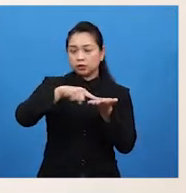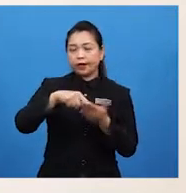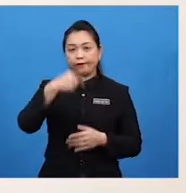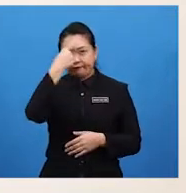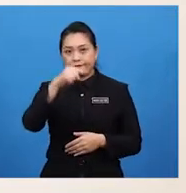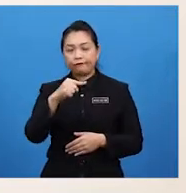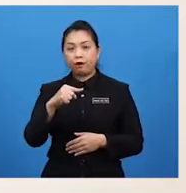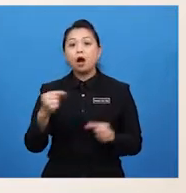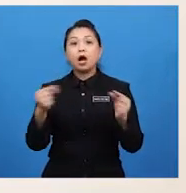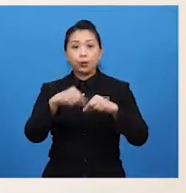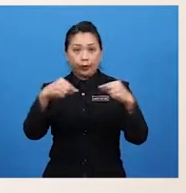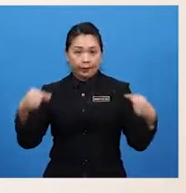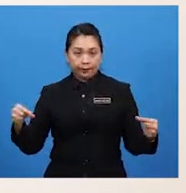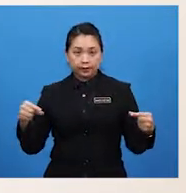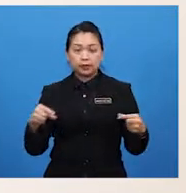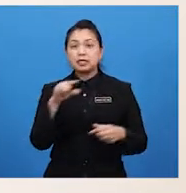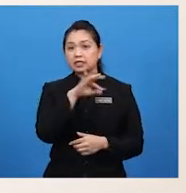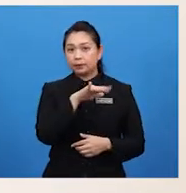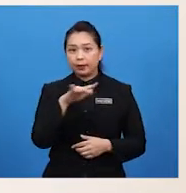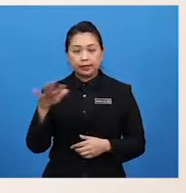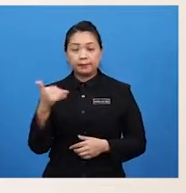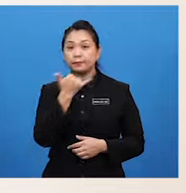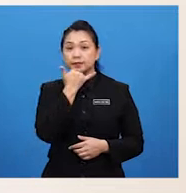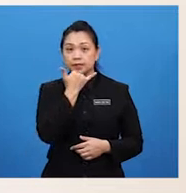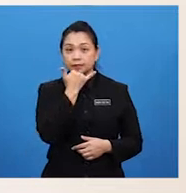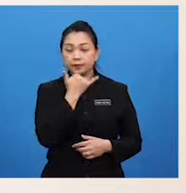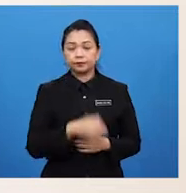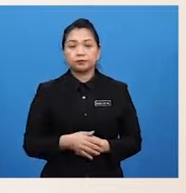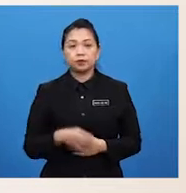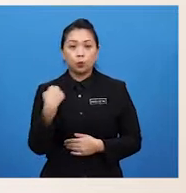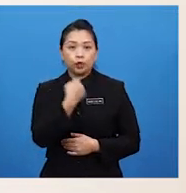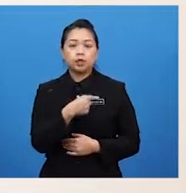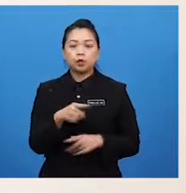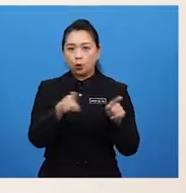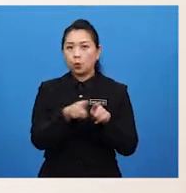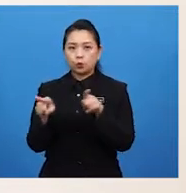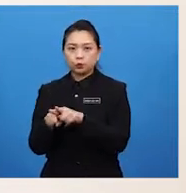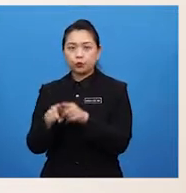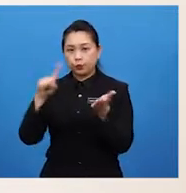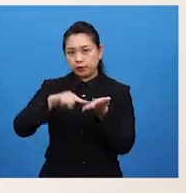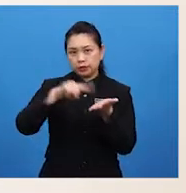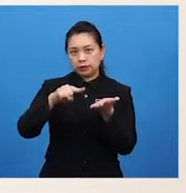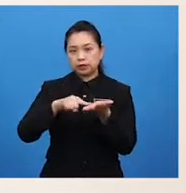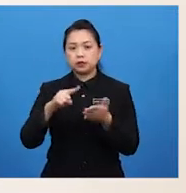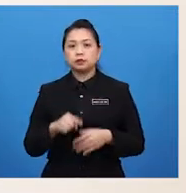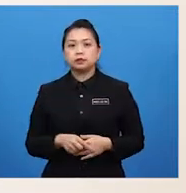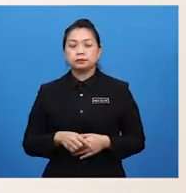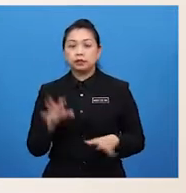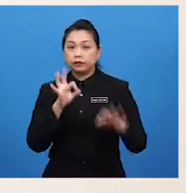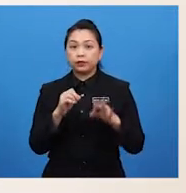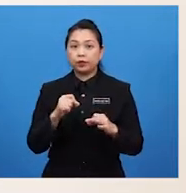for grammar and spelling mistakes. We also check if we have used